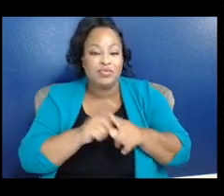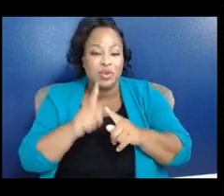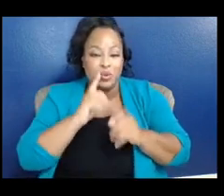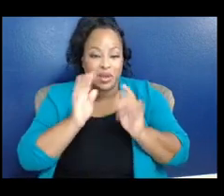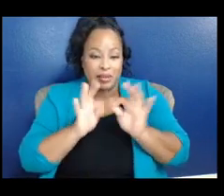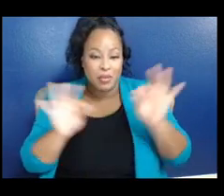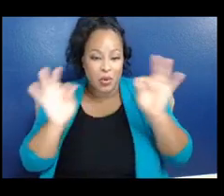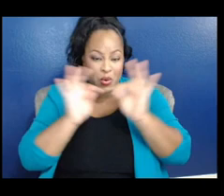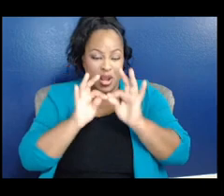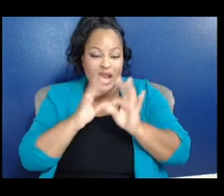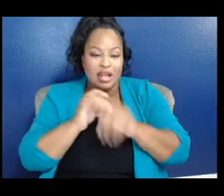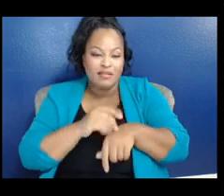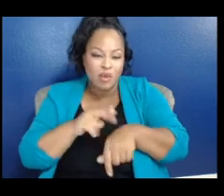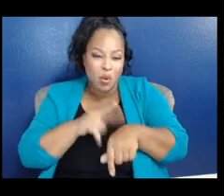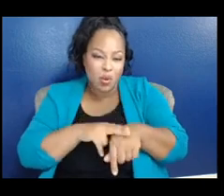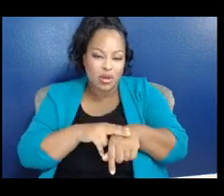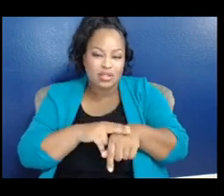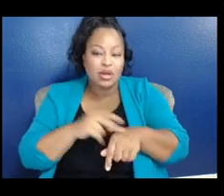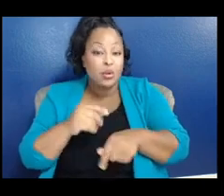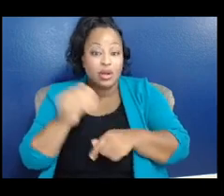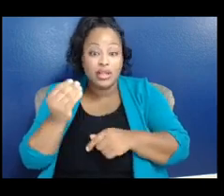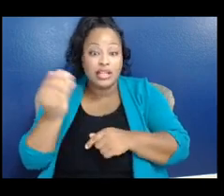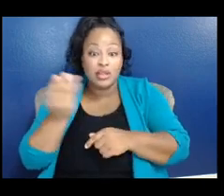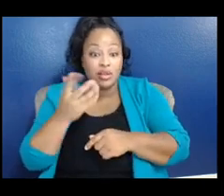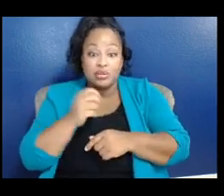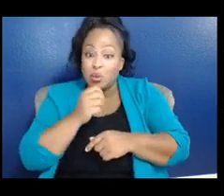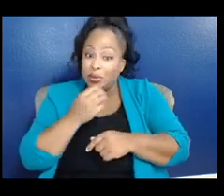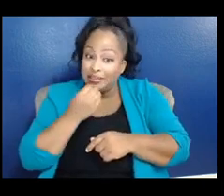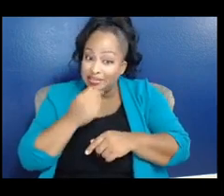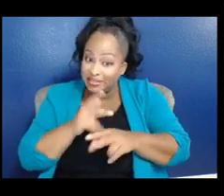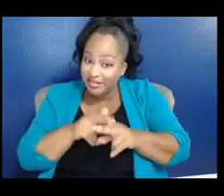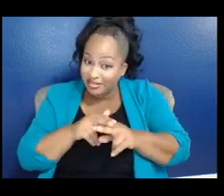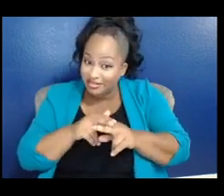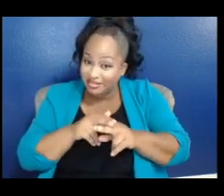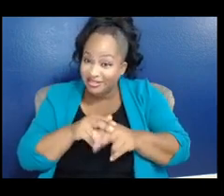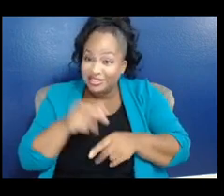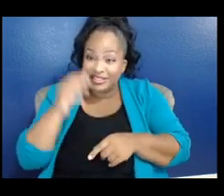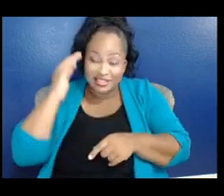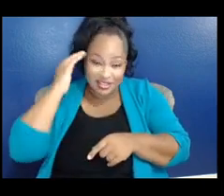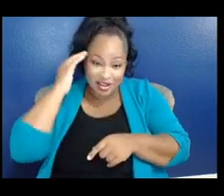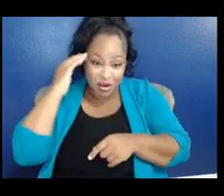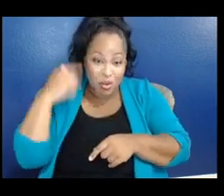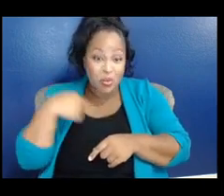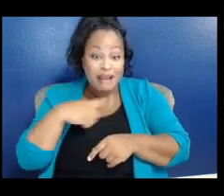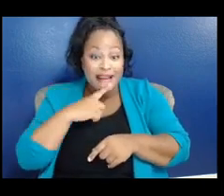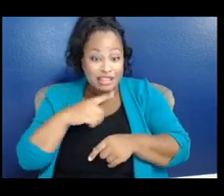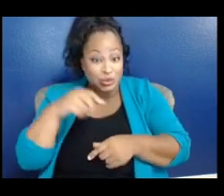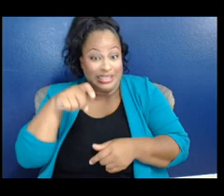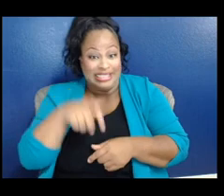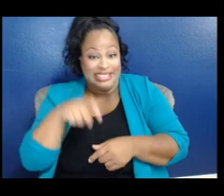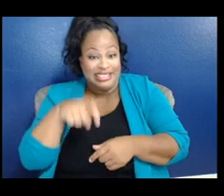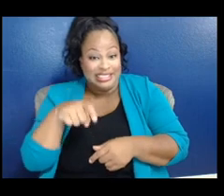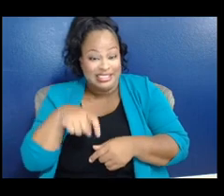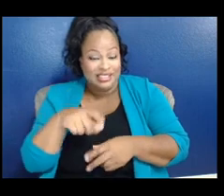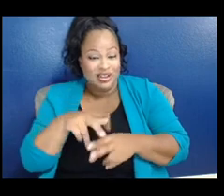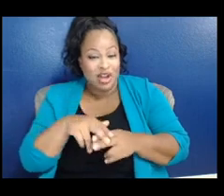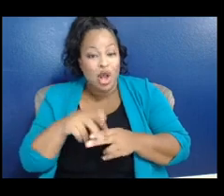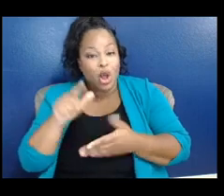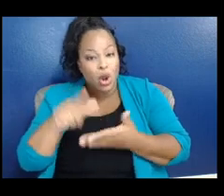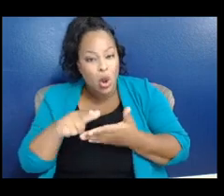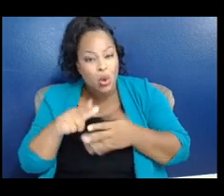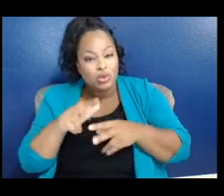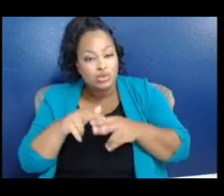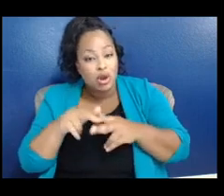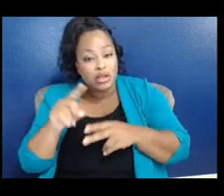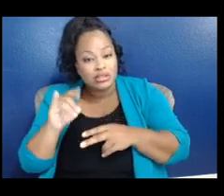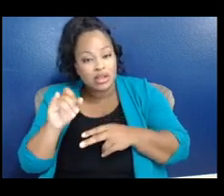important. And of course, we're told not to eat salt. You know, and we actually need it. And actually, a low salt diet acts